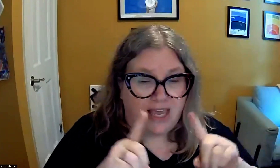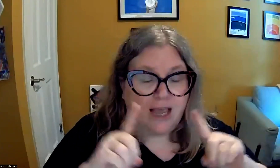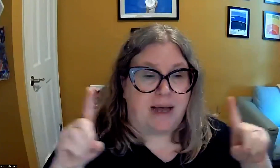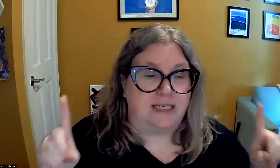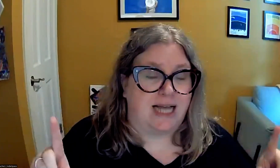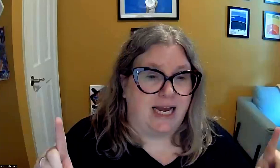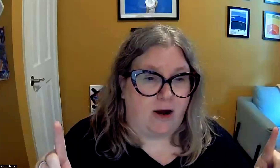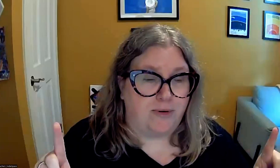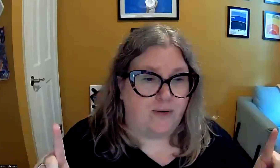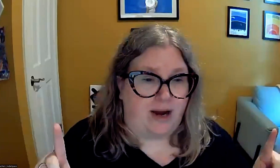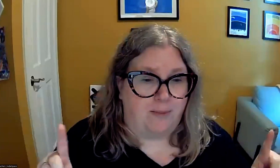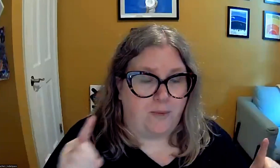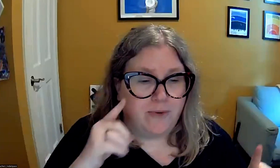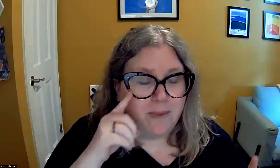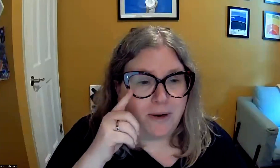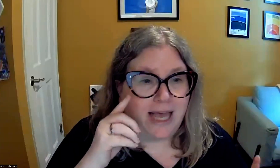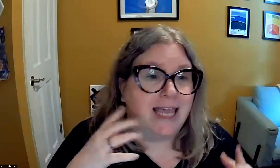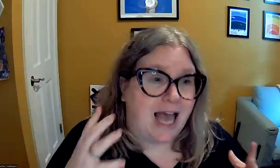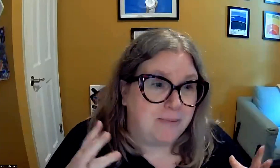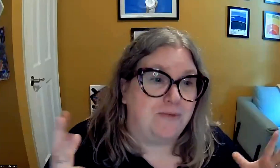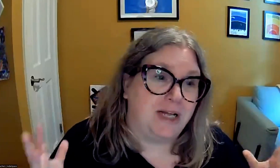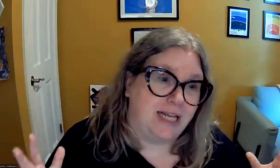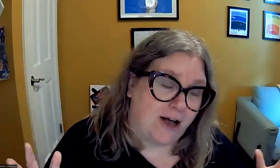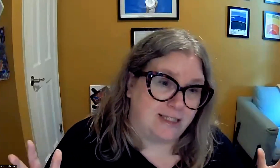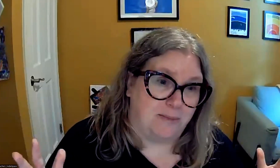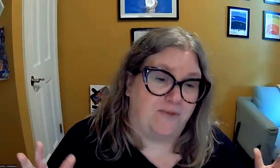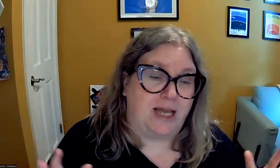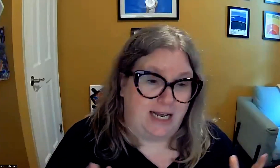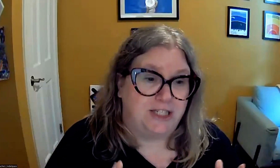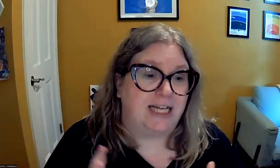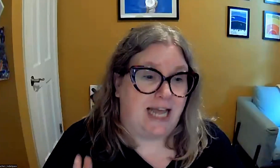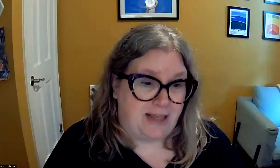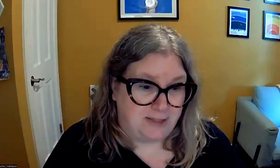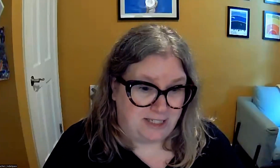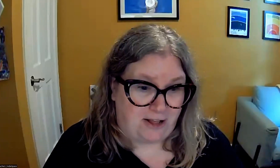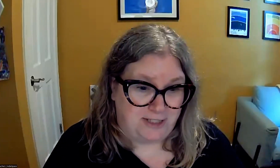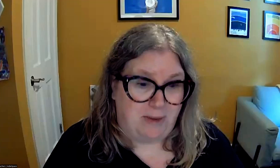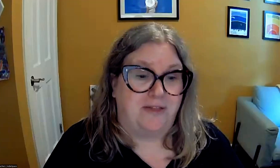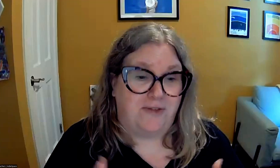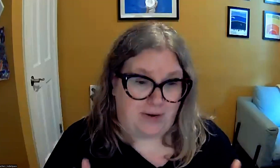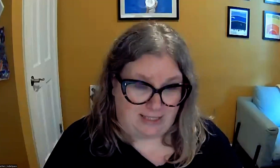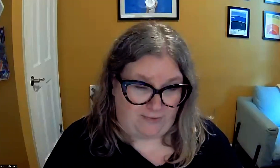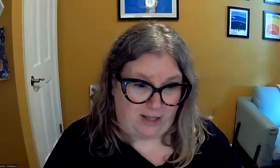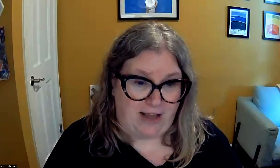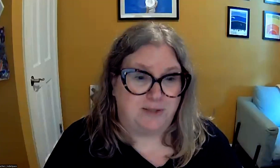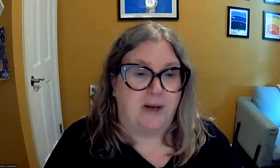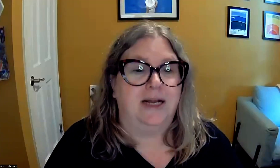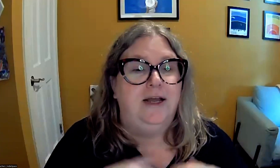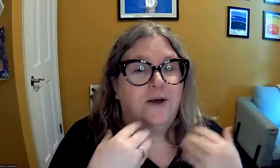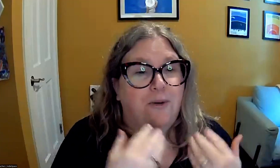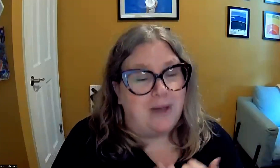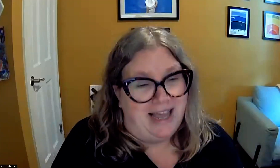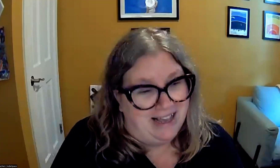we're thinking about designing our program, we remember like, yeah, it'd be really awesome if we could each get $10,000 a month for the rest of our lives.